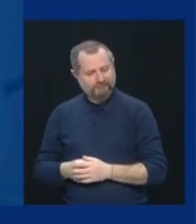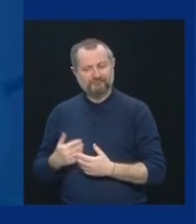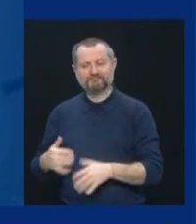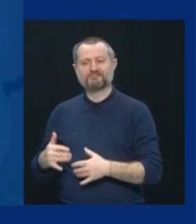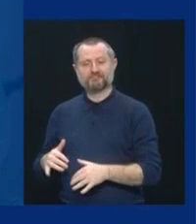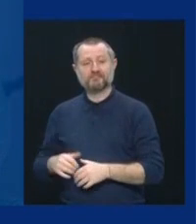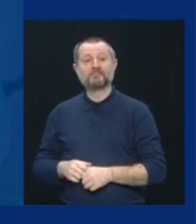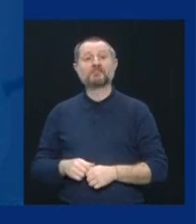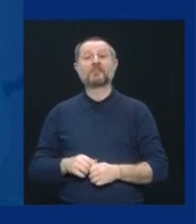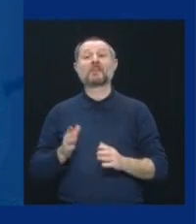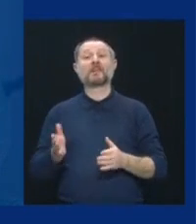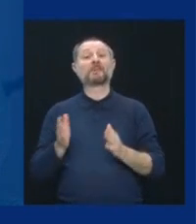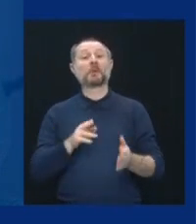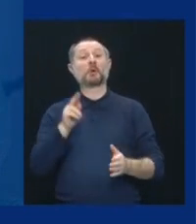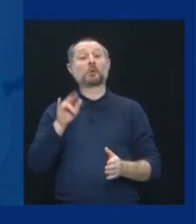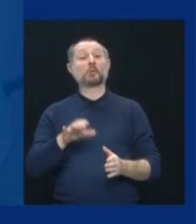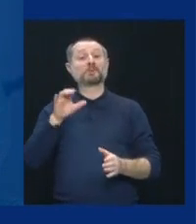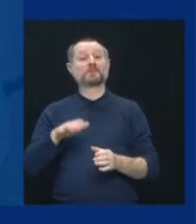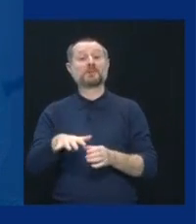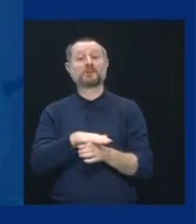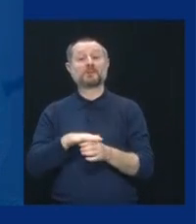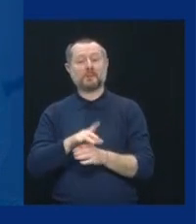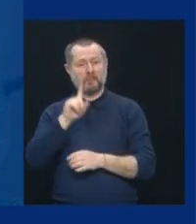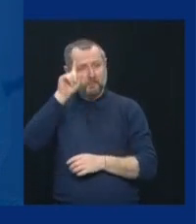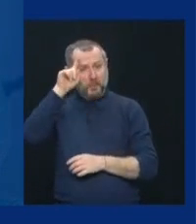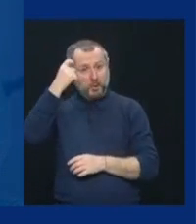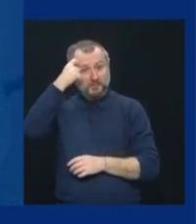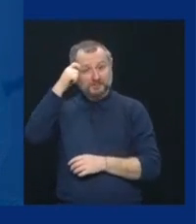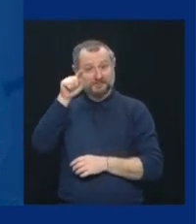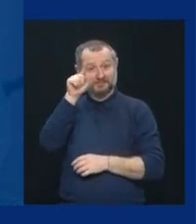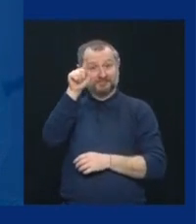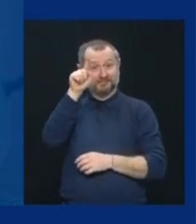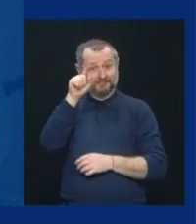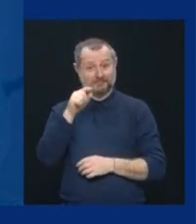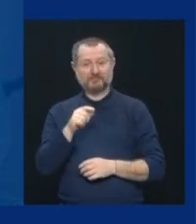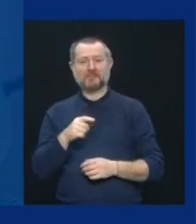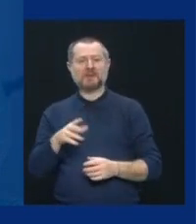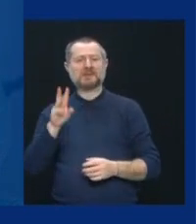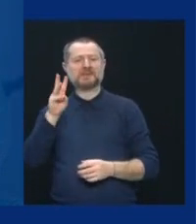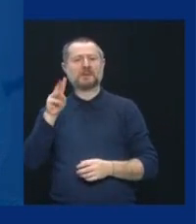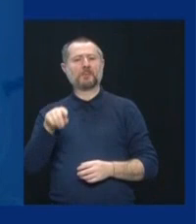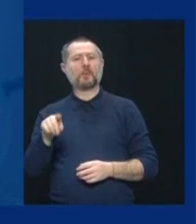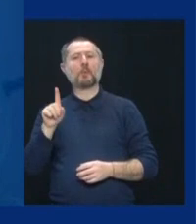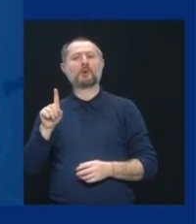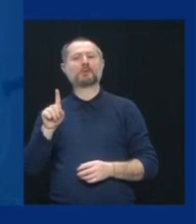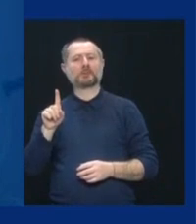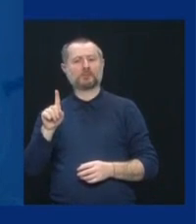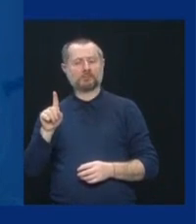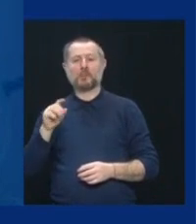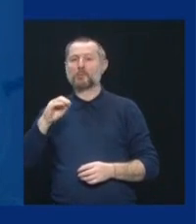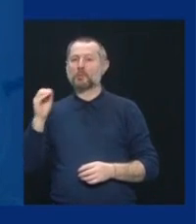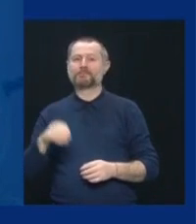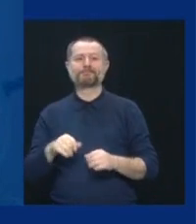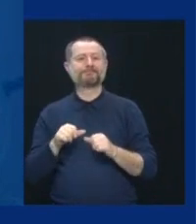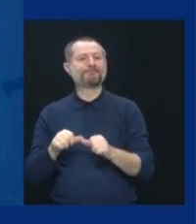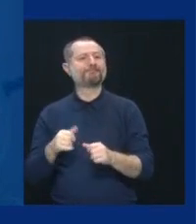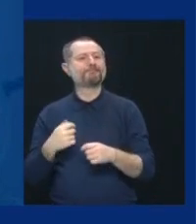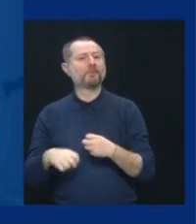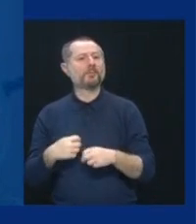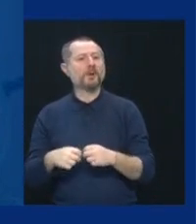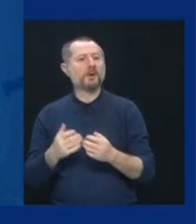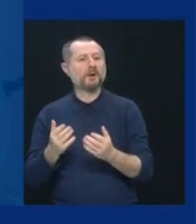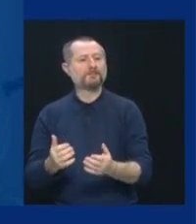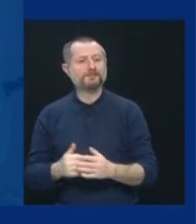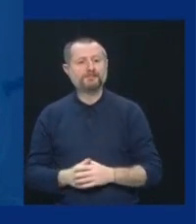And in New York City, it's the Bronx, 6.1. That is a continuation. We opened